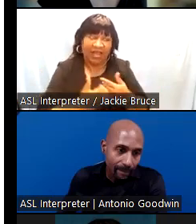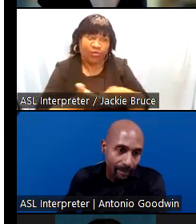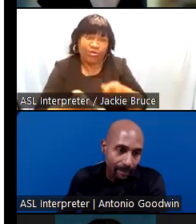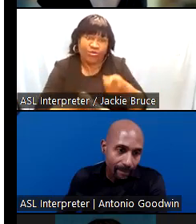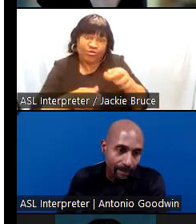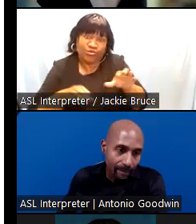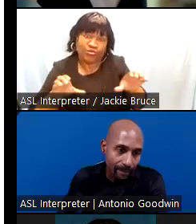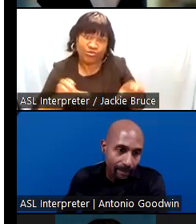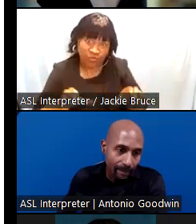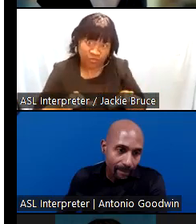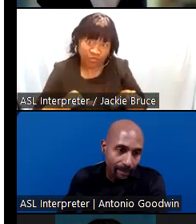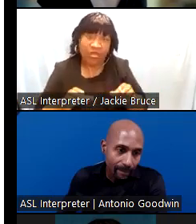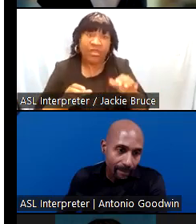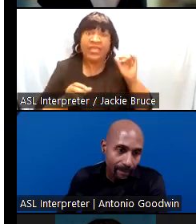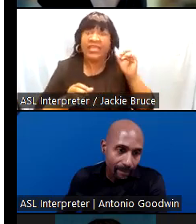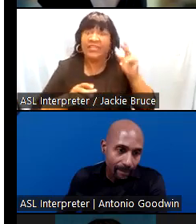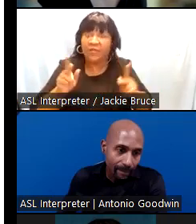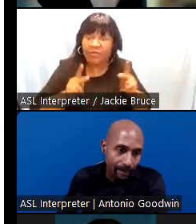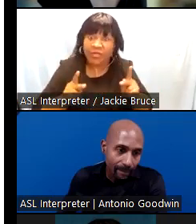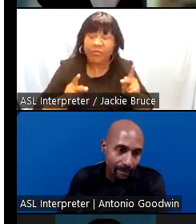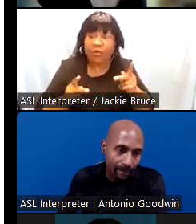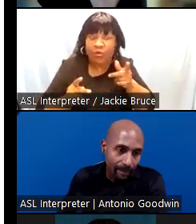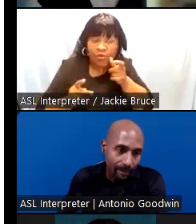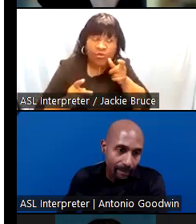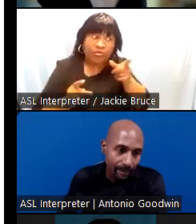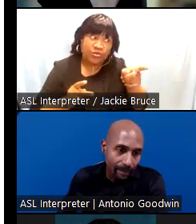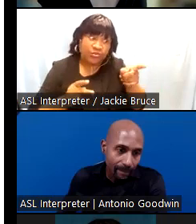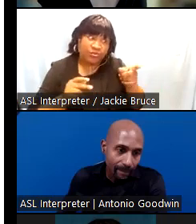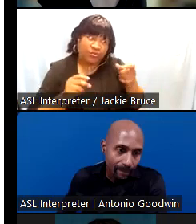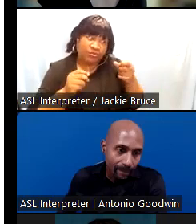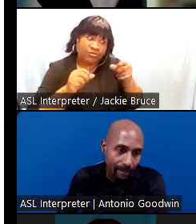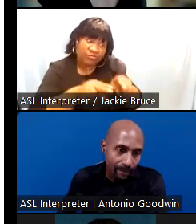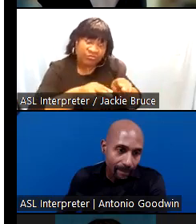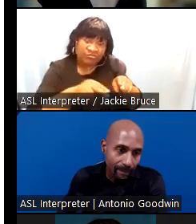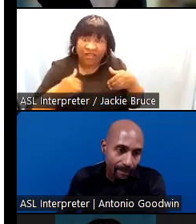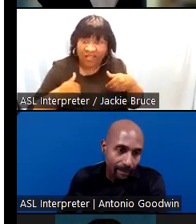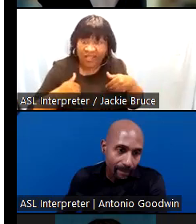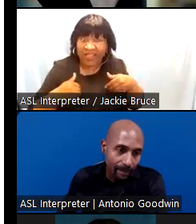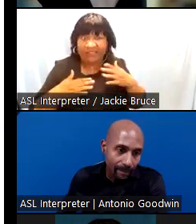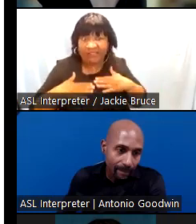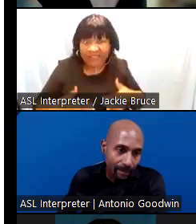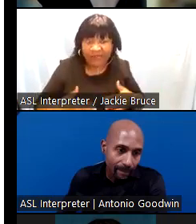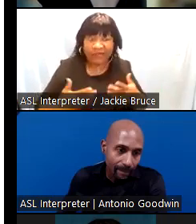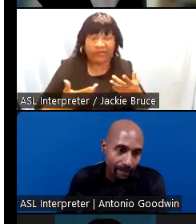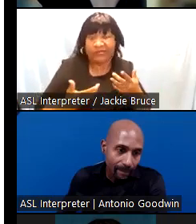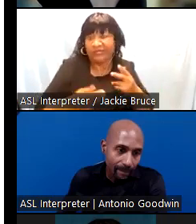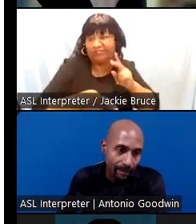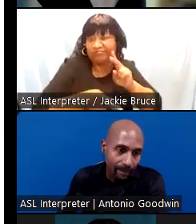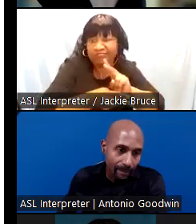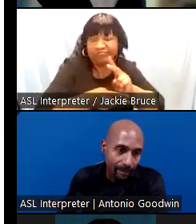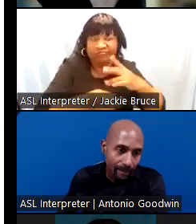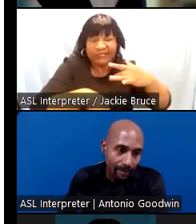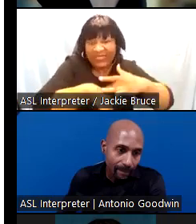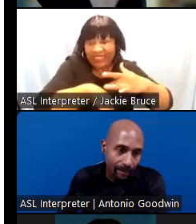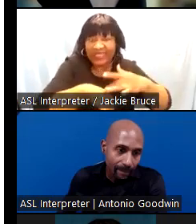doing. And if the people who they are doing them with, i.e. having sex, physical, intimate contact, any kind